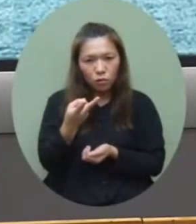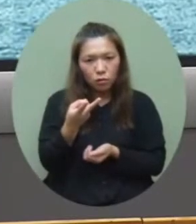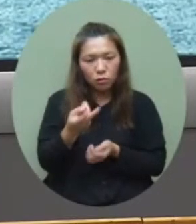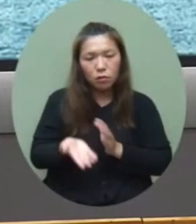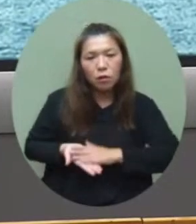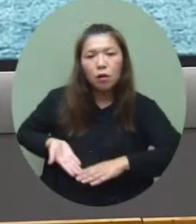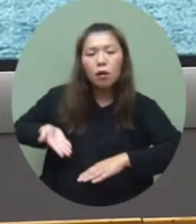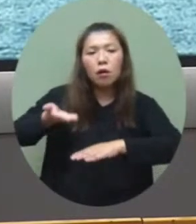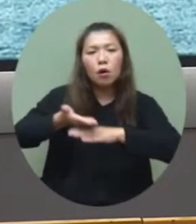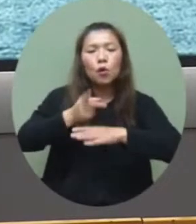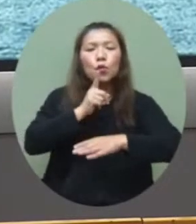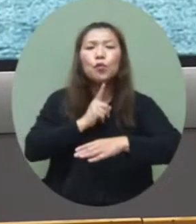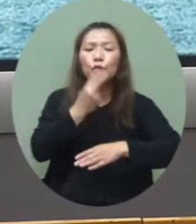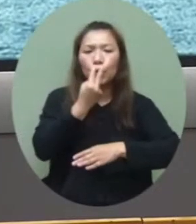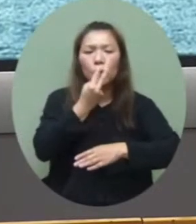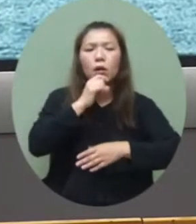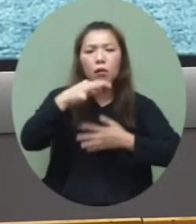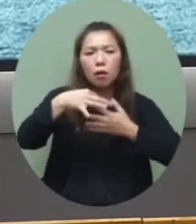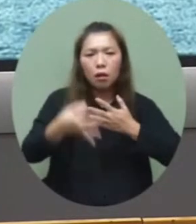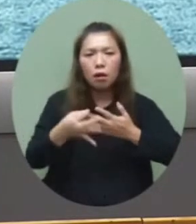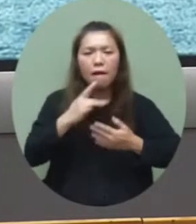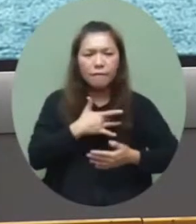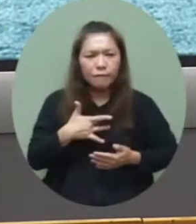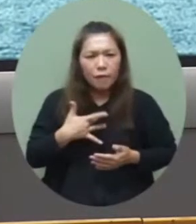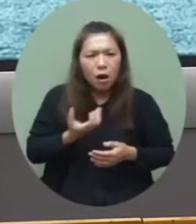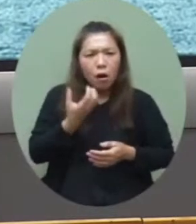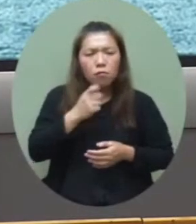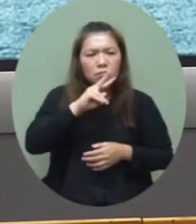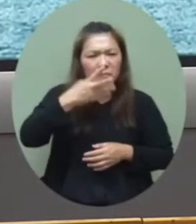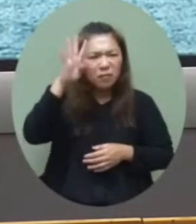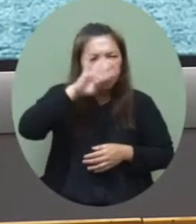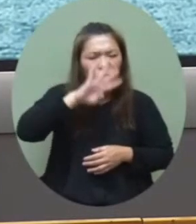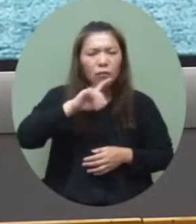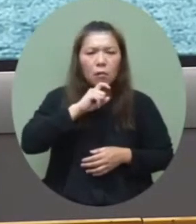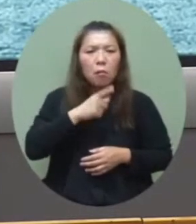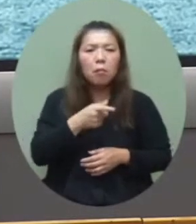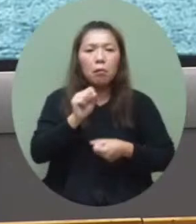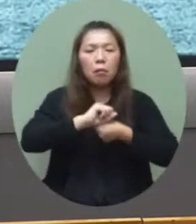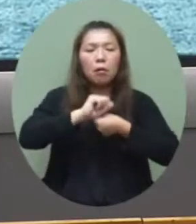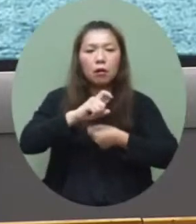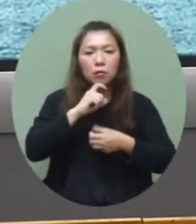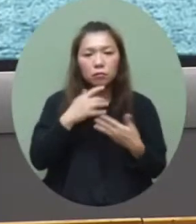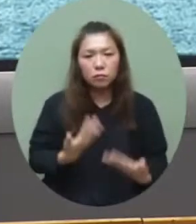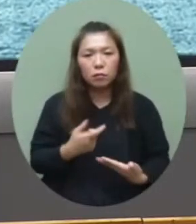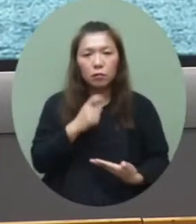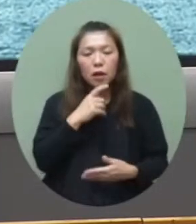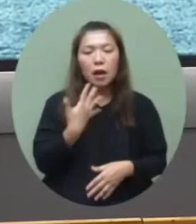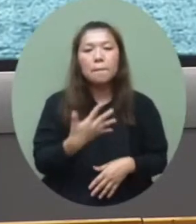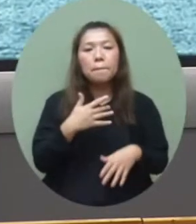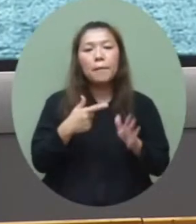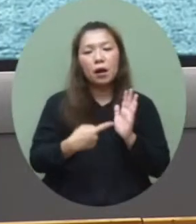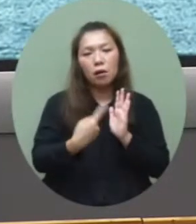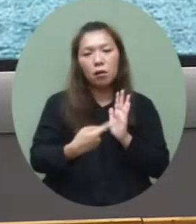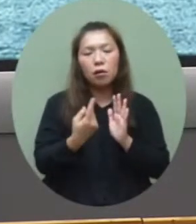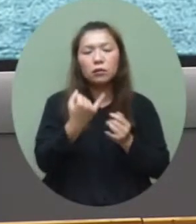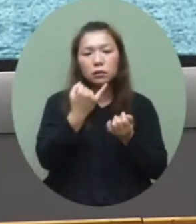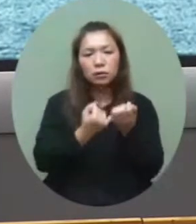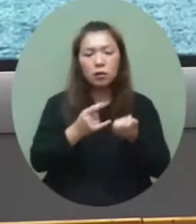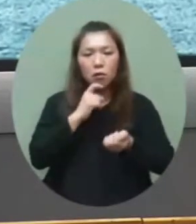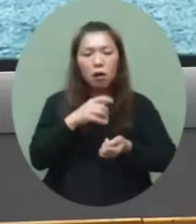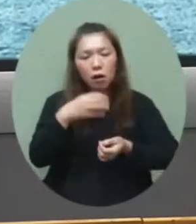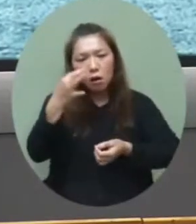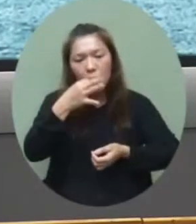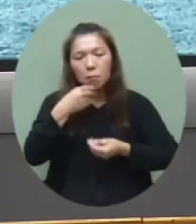transferred to Fung Yue King Home for convalescence, and she had opacity in the lung